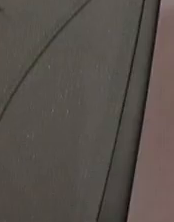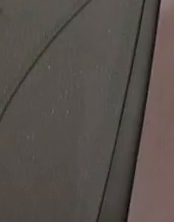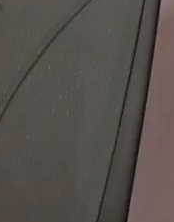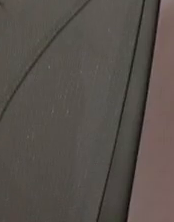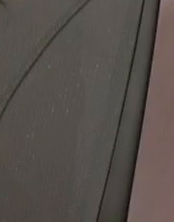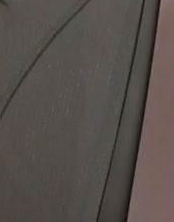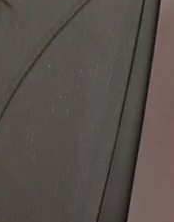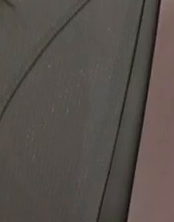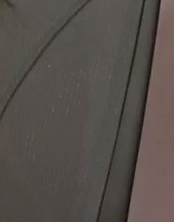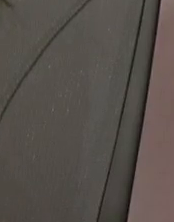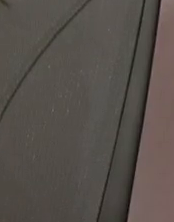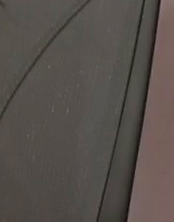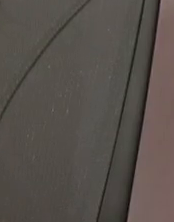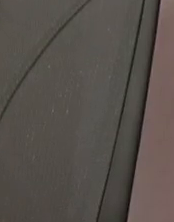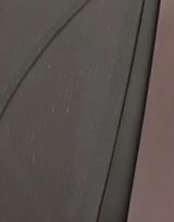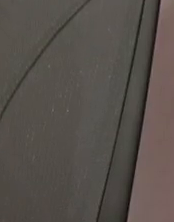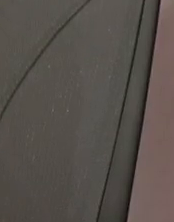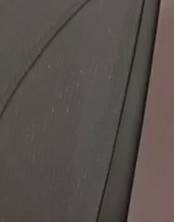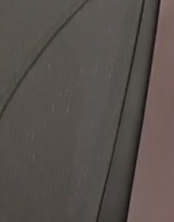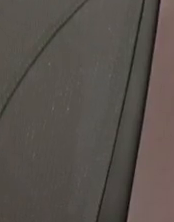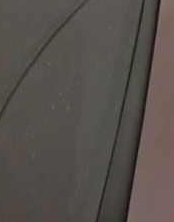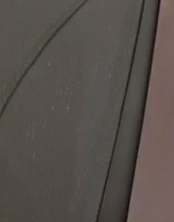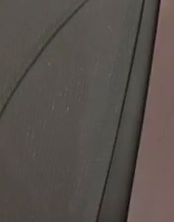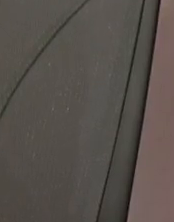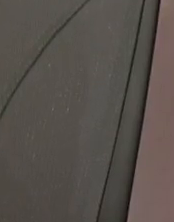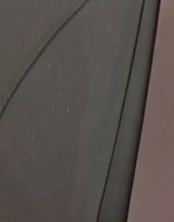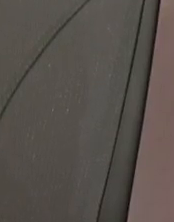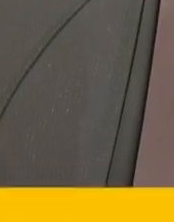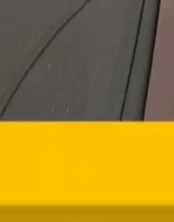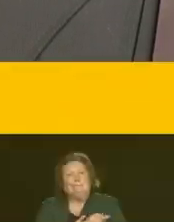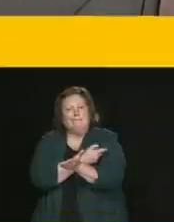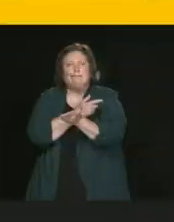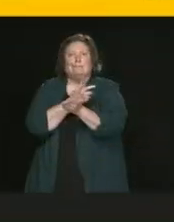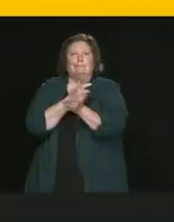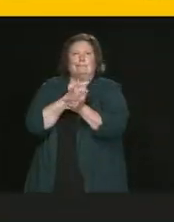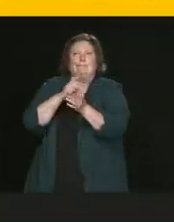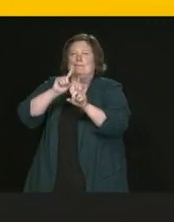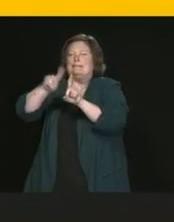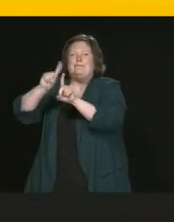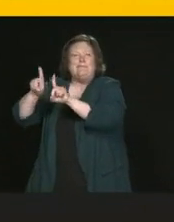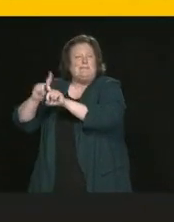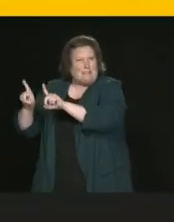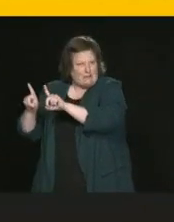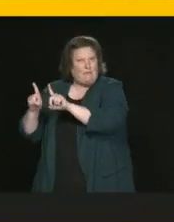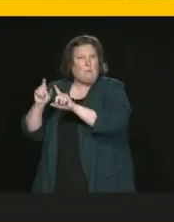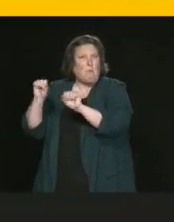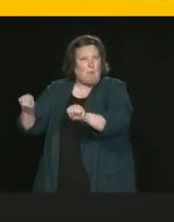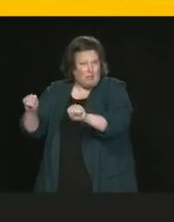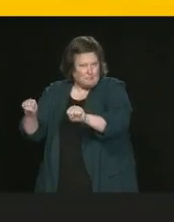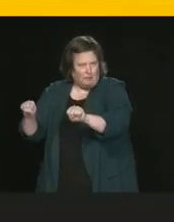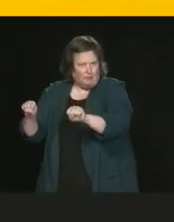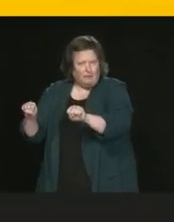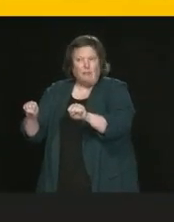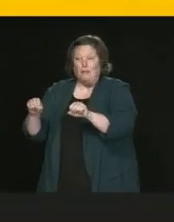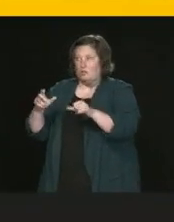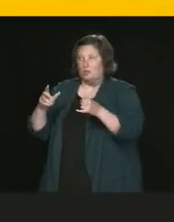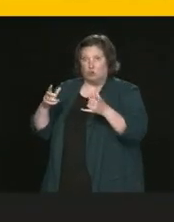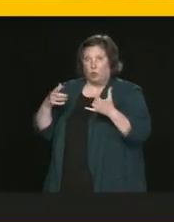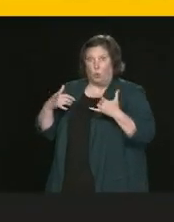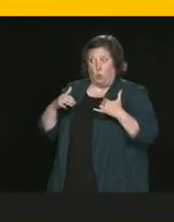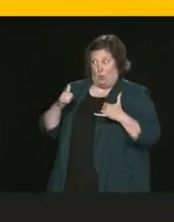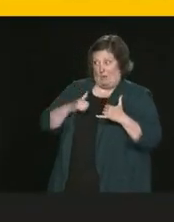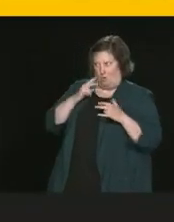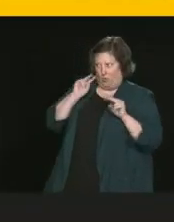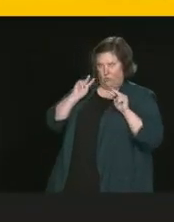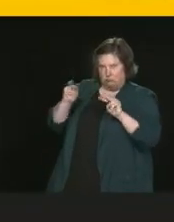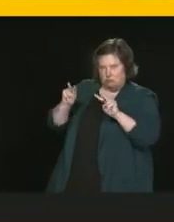more from Canada's Chief Public Health Officer, Dr. Theresa Tam. It's very important for us to actually examine the results very